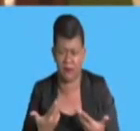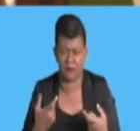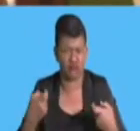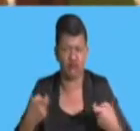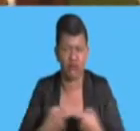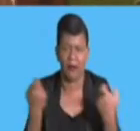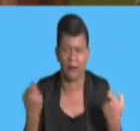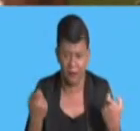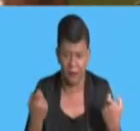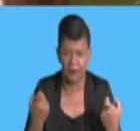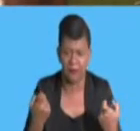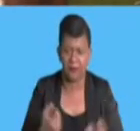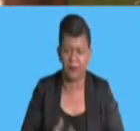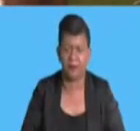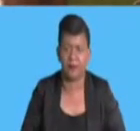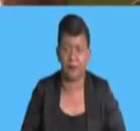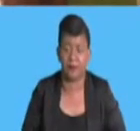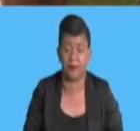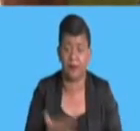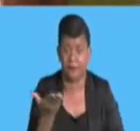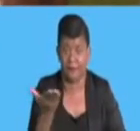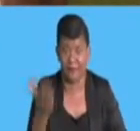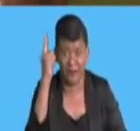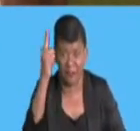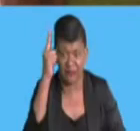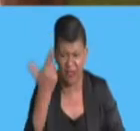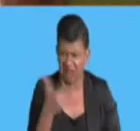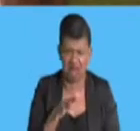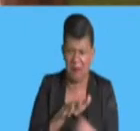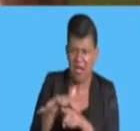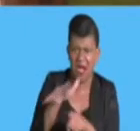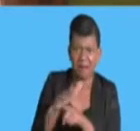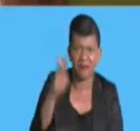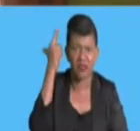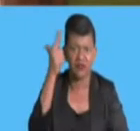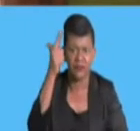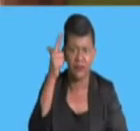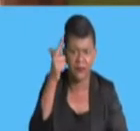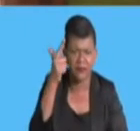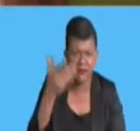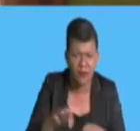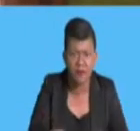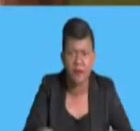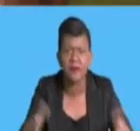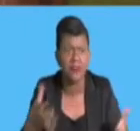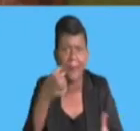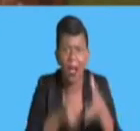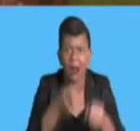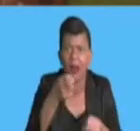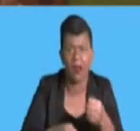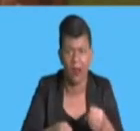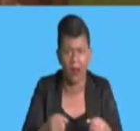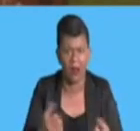give our teachers that peace of mind that they require. Blaming children for the cancellation of free milk scheme is juvenile, but by now symptomatic